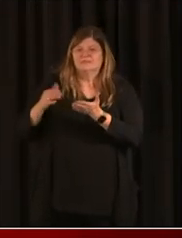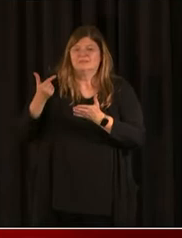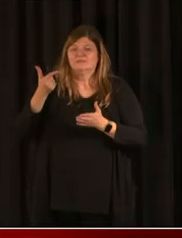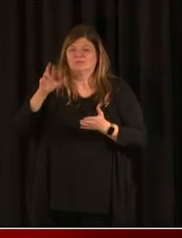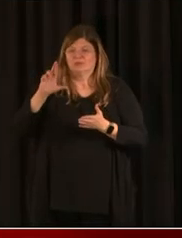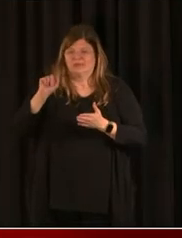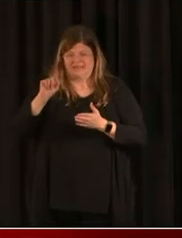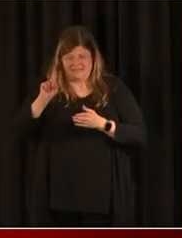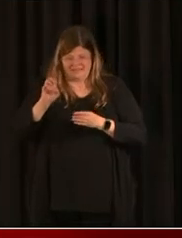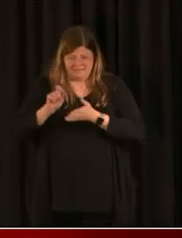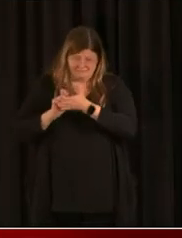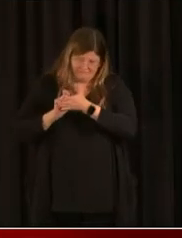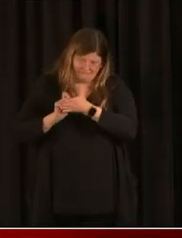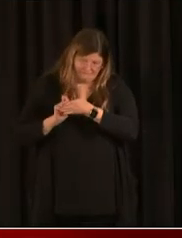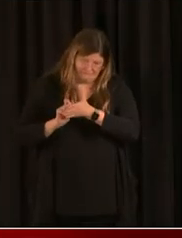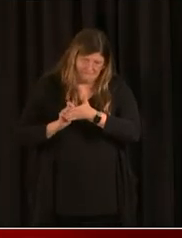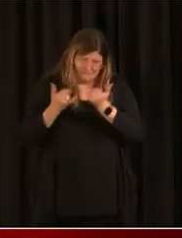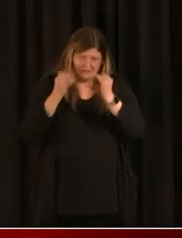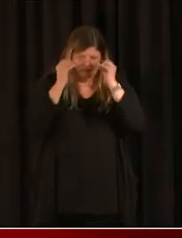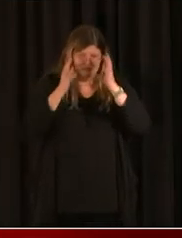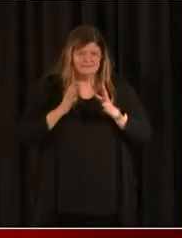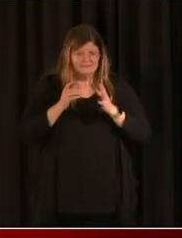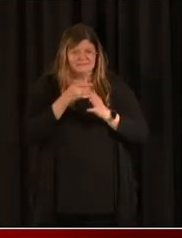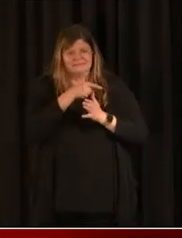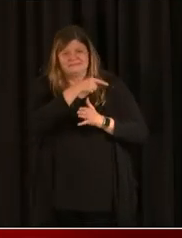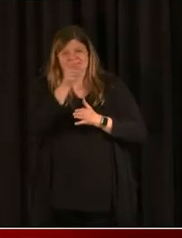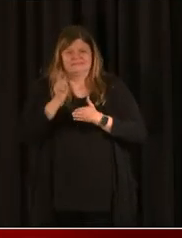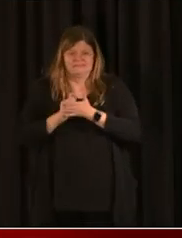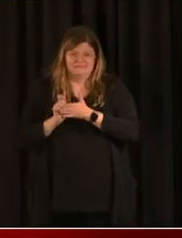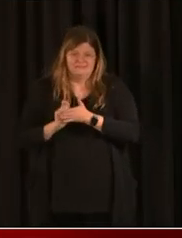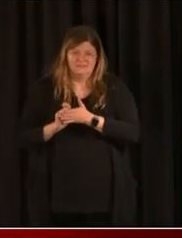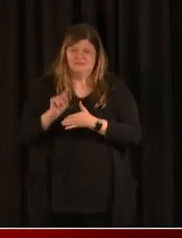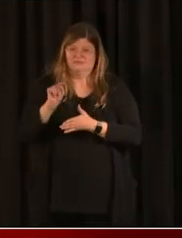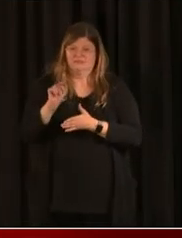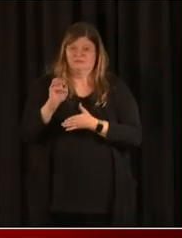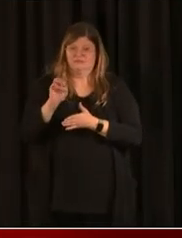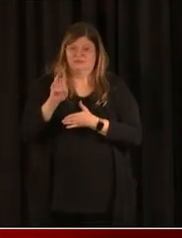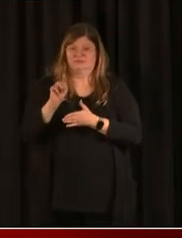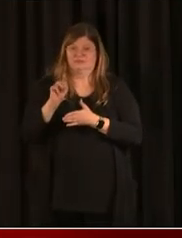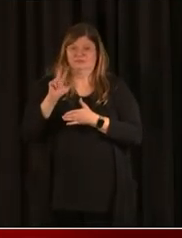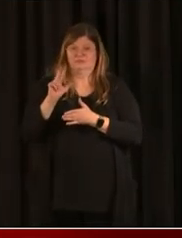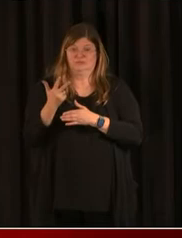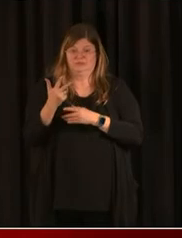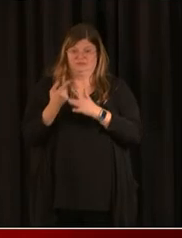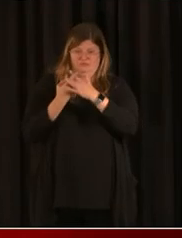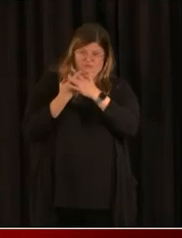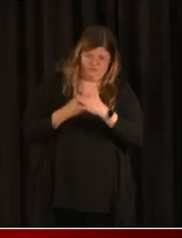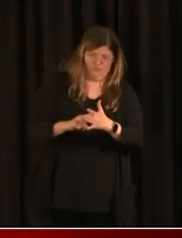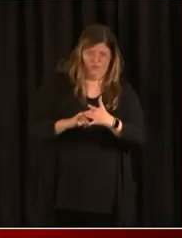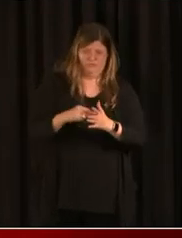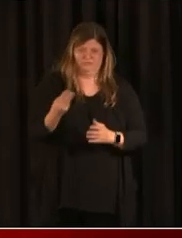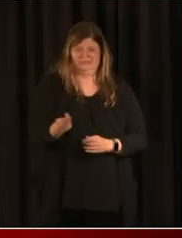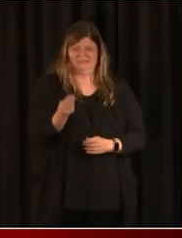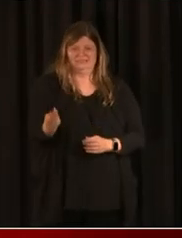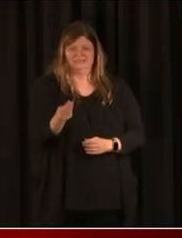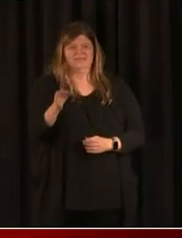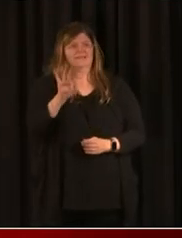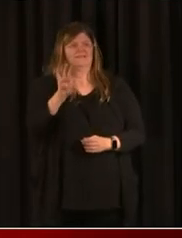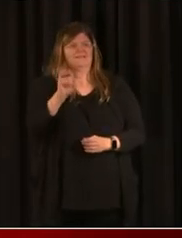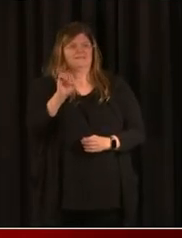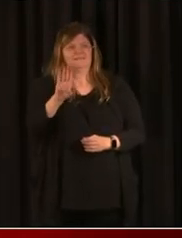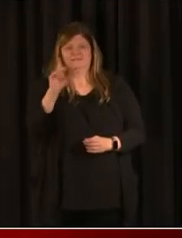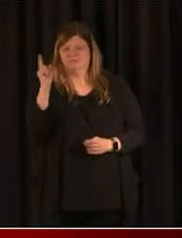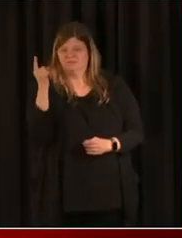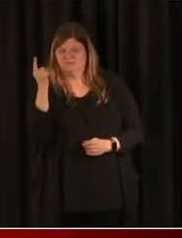term 2, and then term 3 begins on Monday, February 1st. And to just turn back quickly to you, Dr. Elliott, I